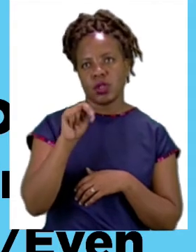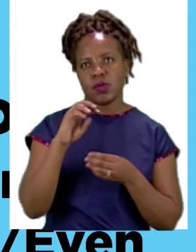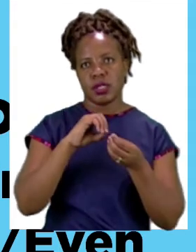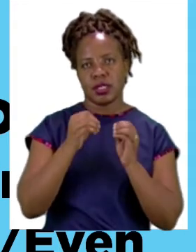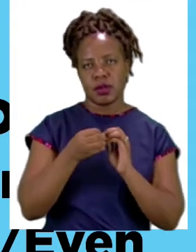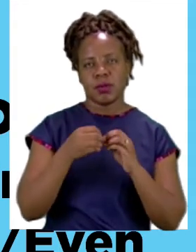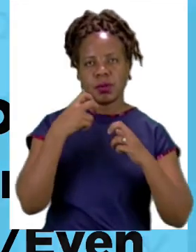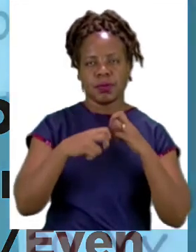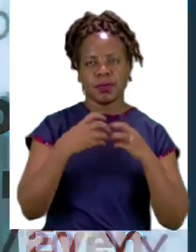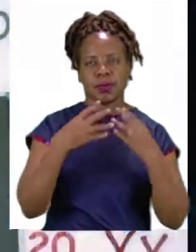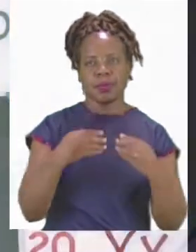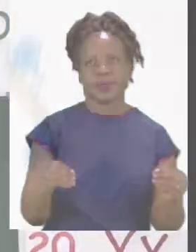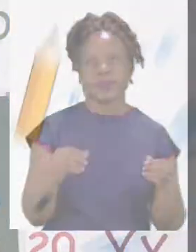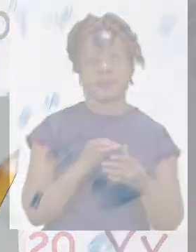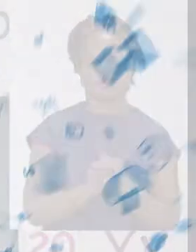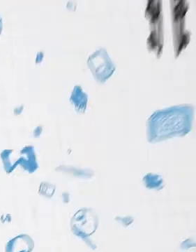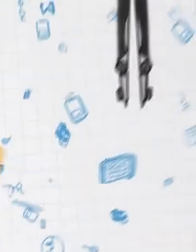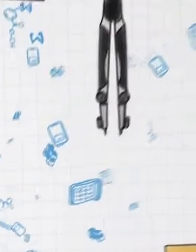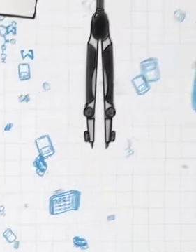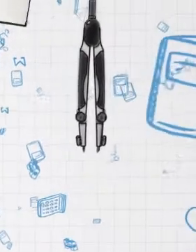problem solving.